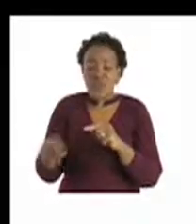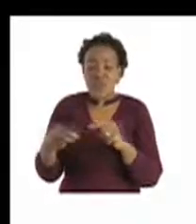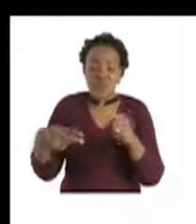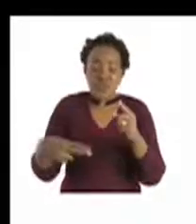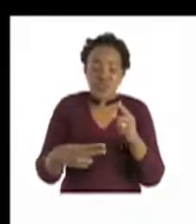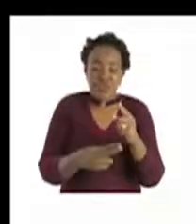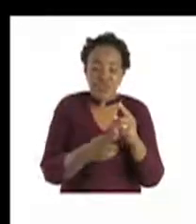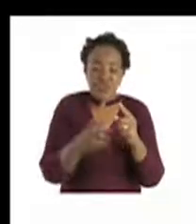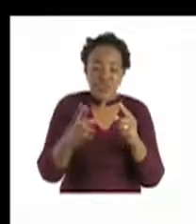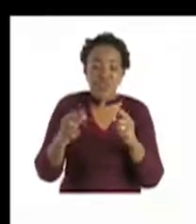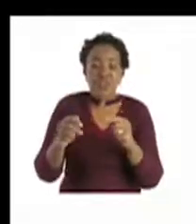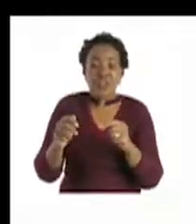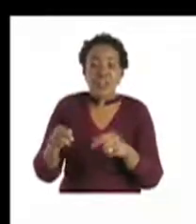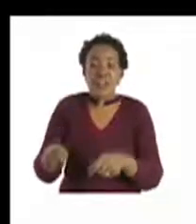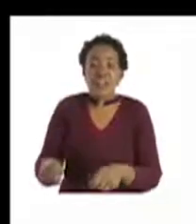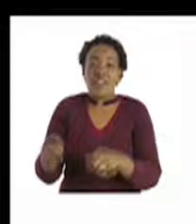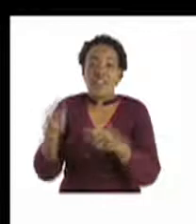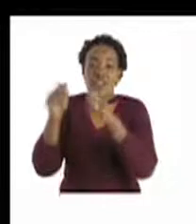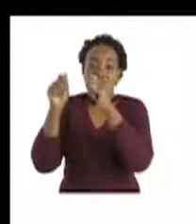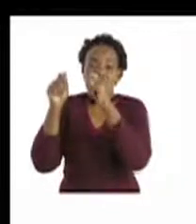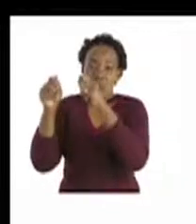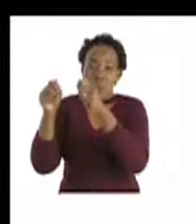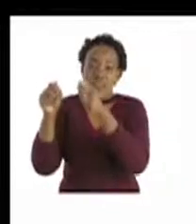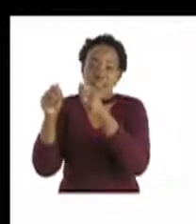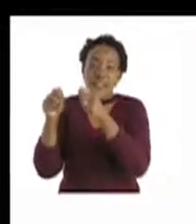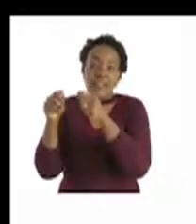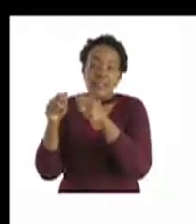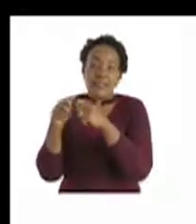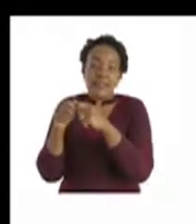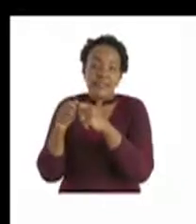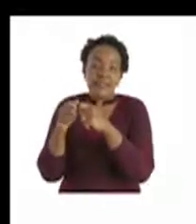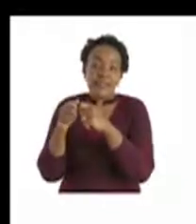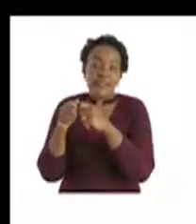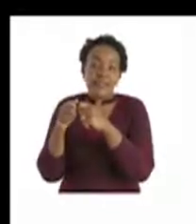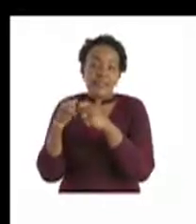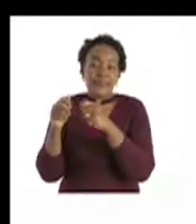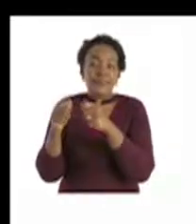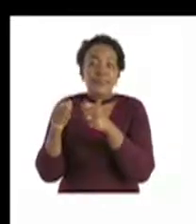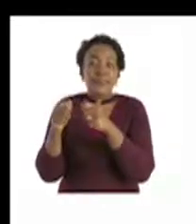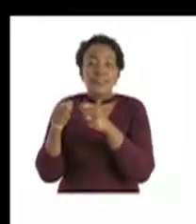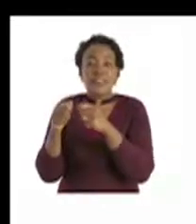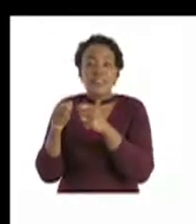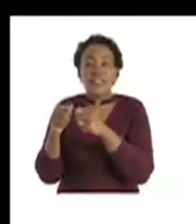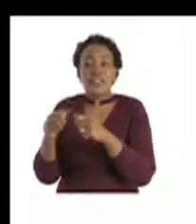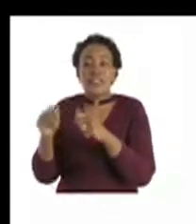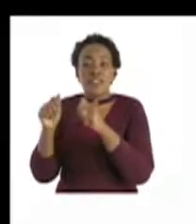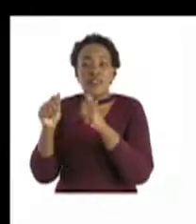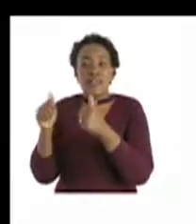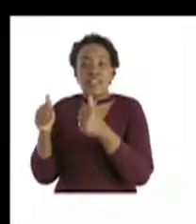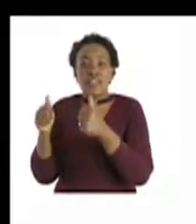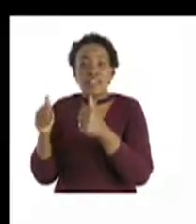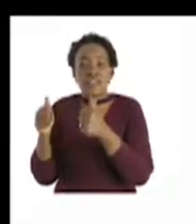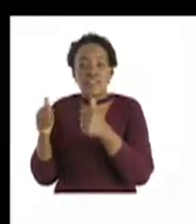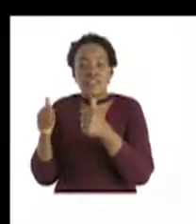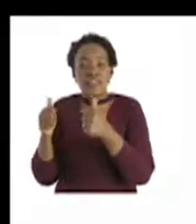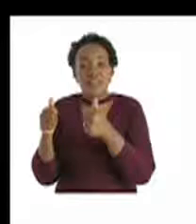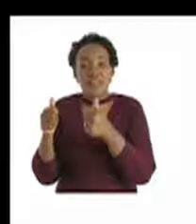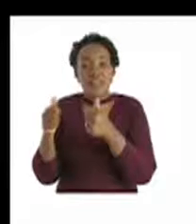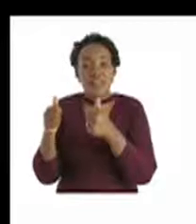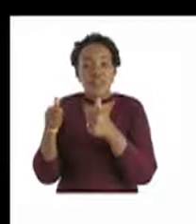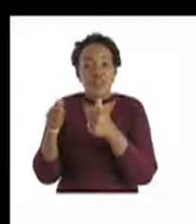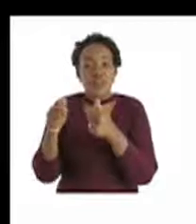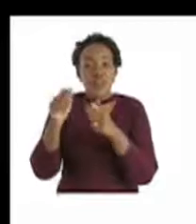shape and paste it. You cut the shape, that is the square, and paste it where